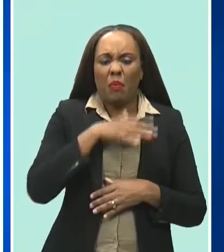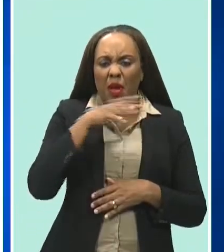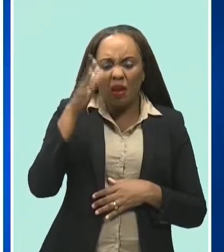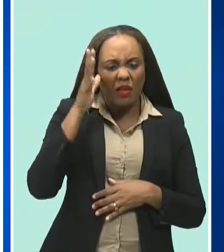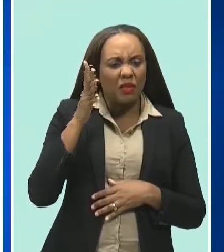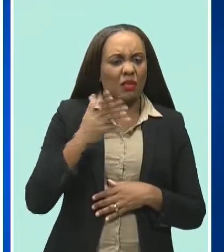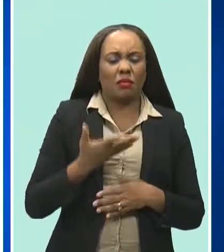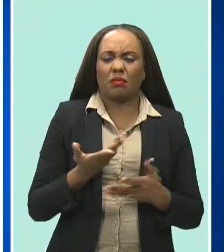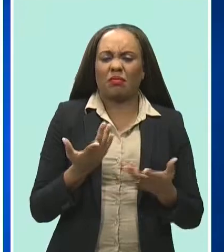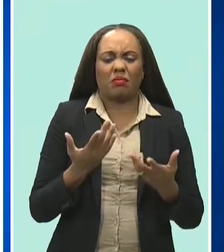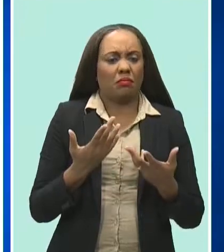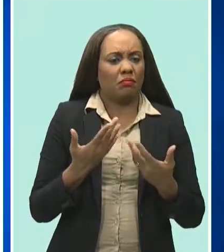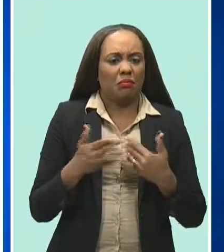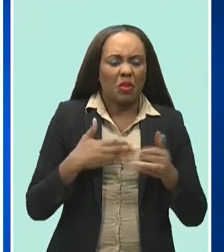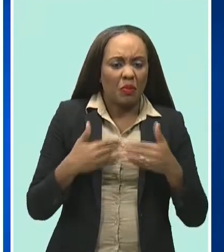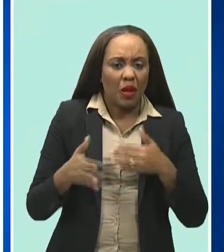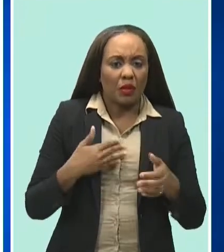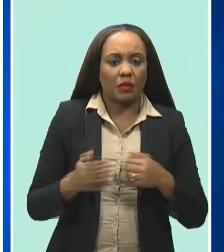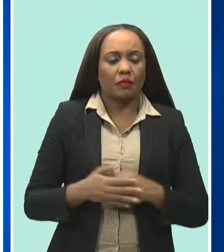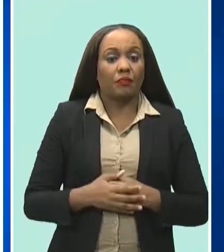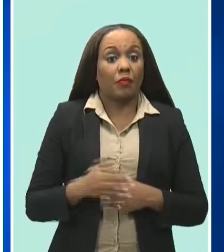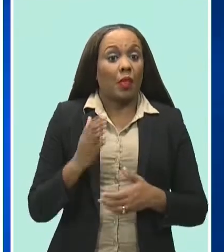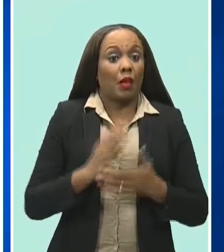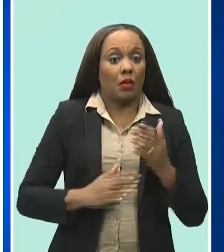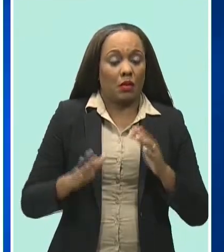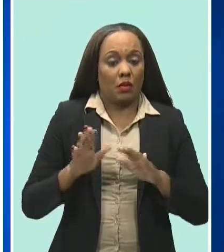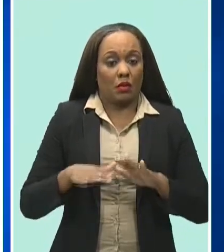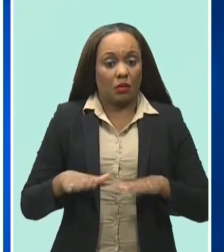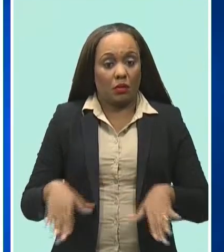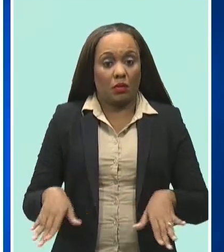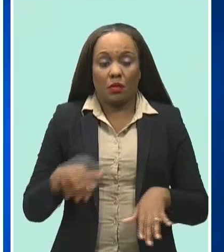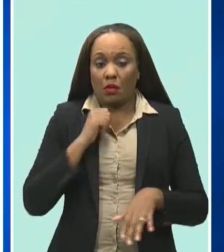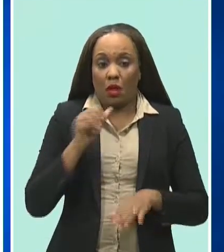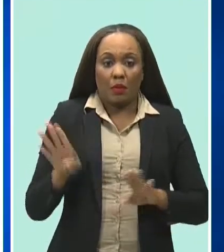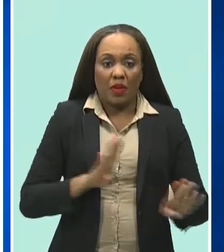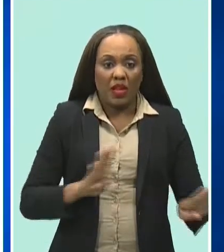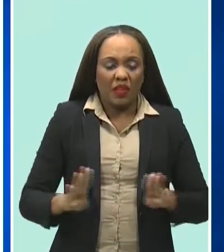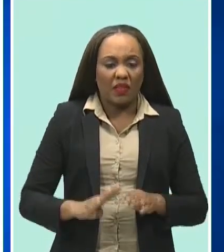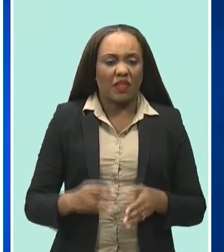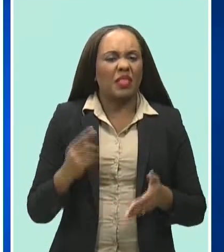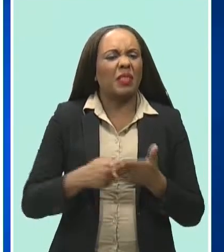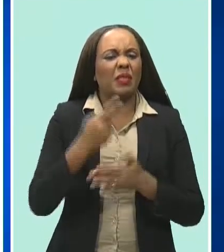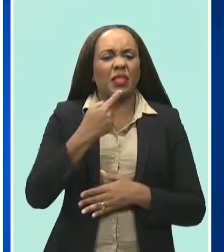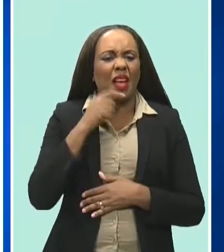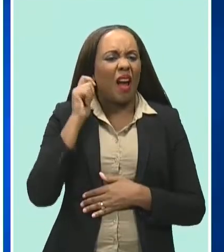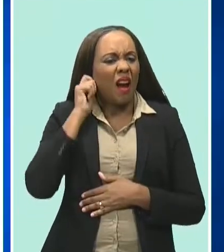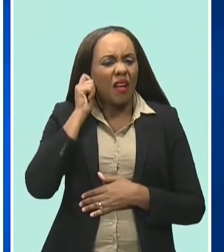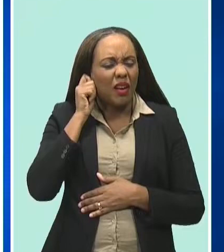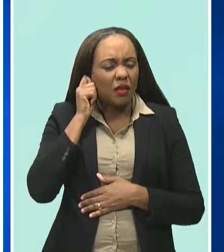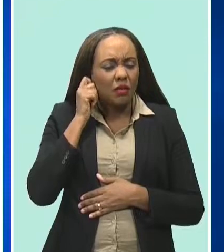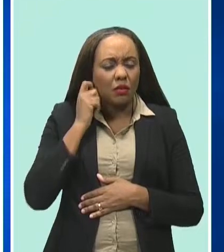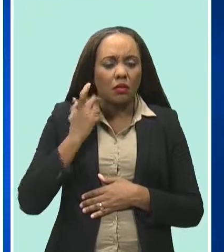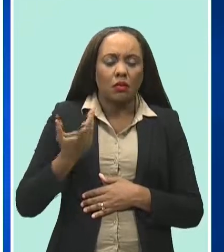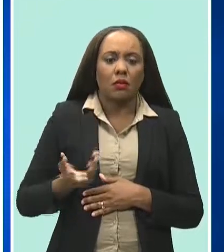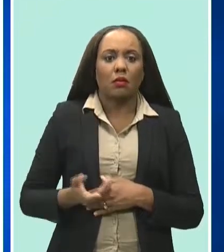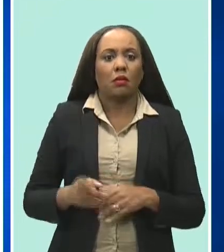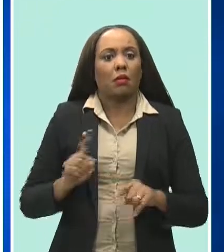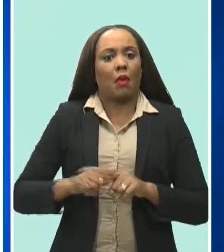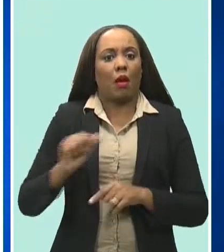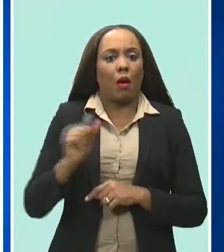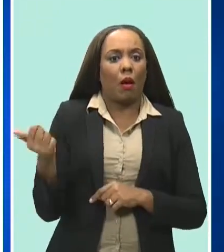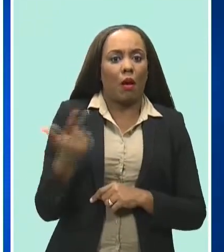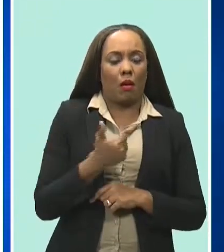misbehaving, and you can characterize it as hard-aged children. Every single household